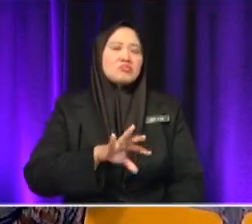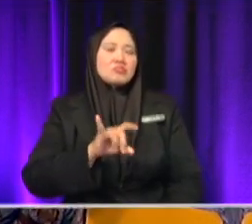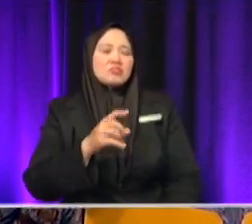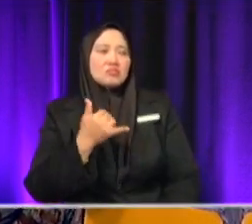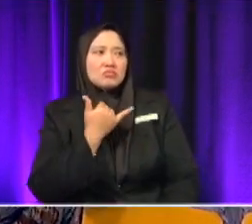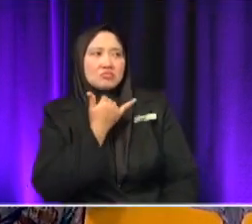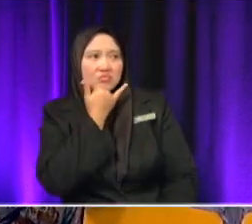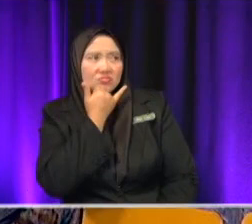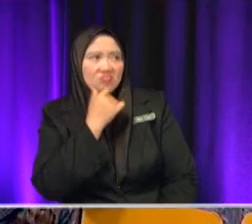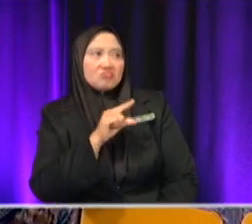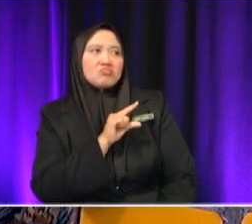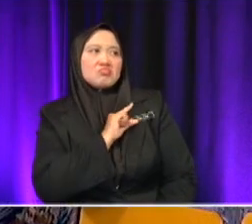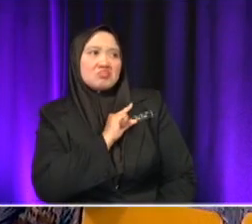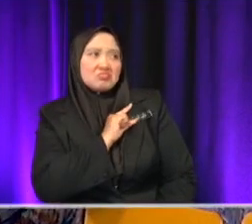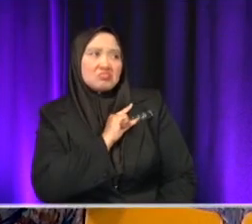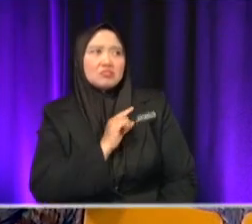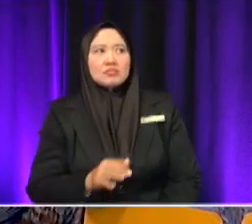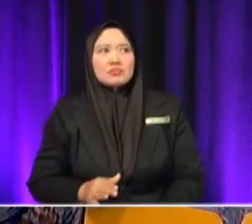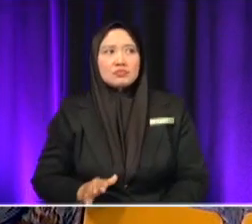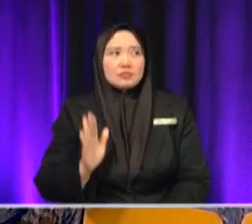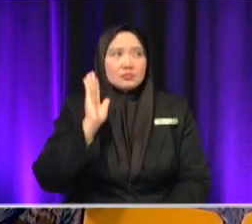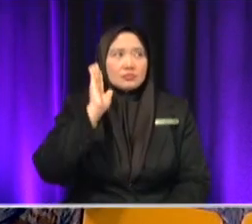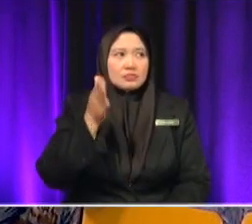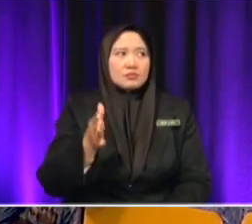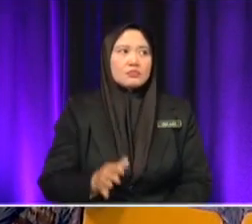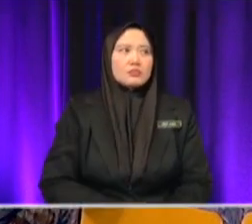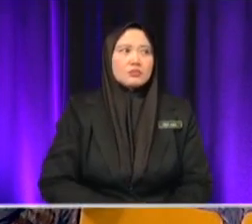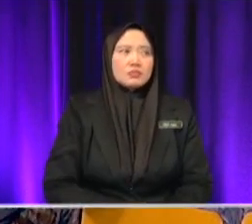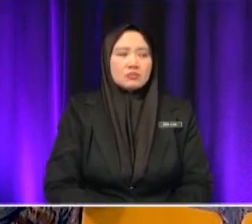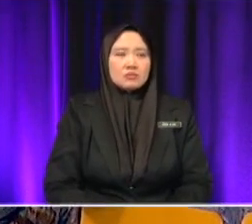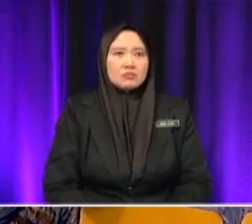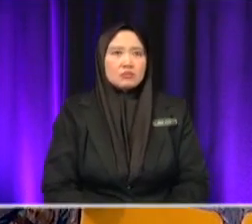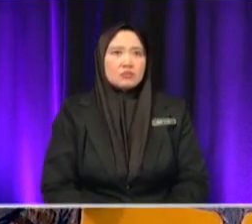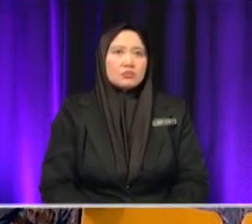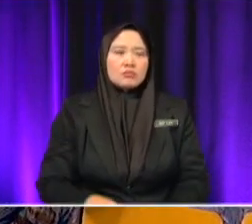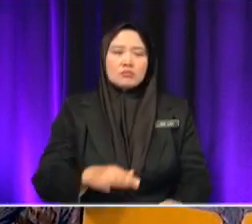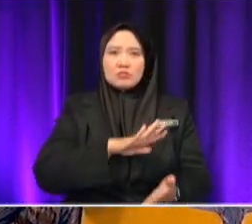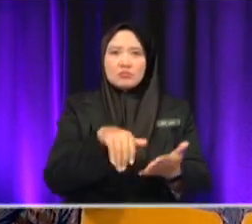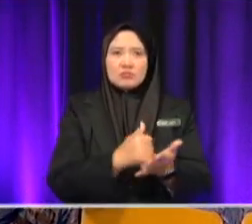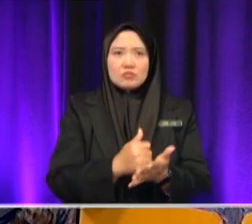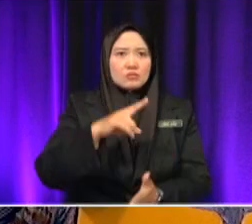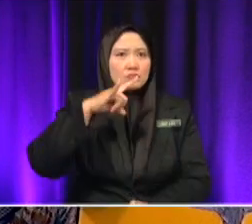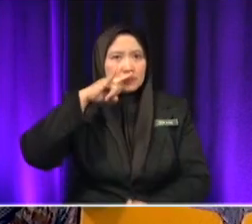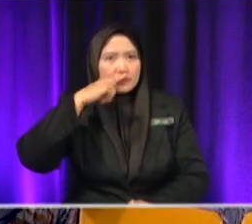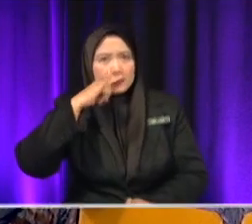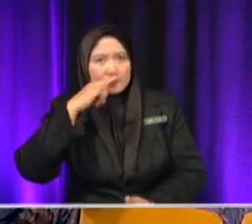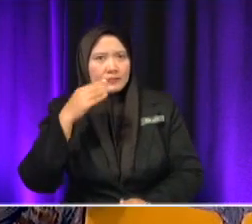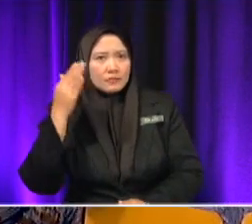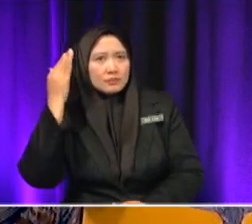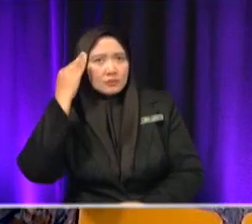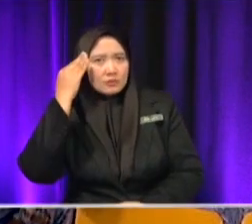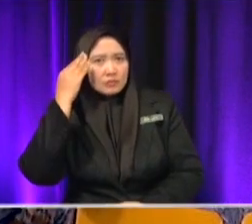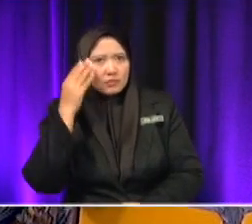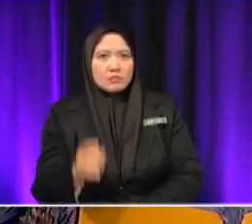definition of conscience itself. So kids with a conscience would be these kids they have a really high sense of common